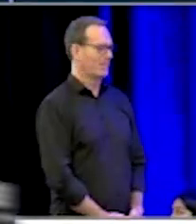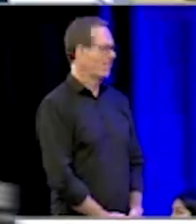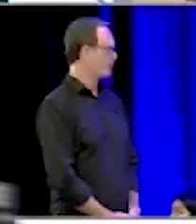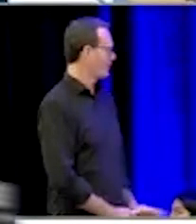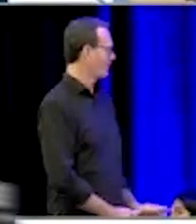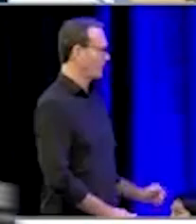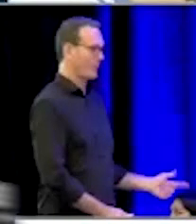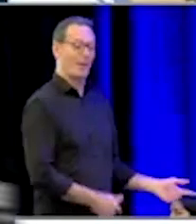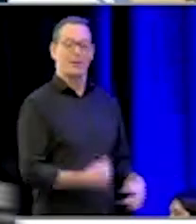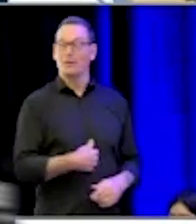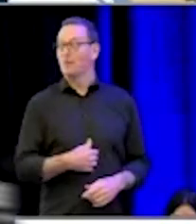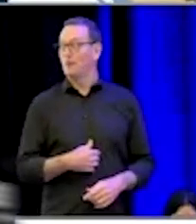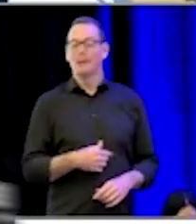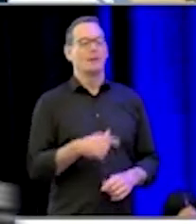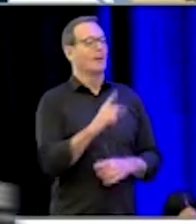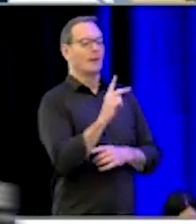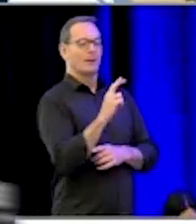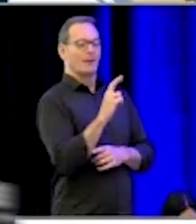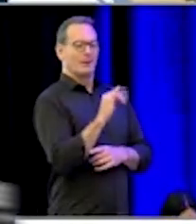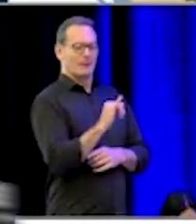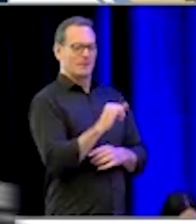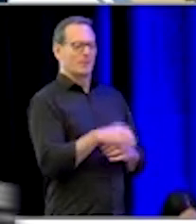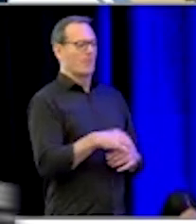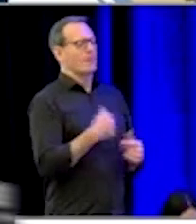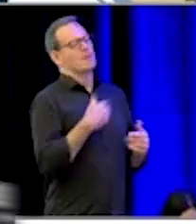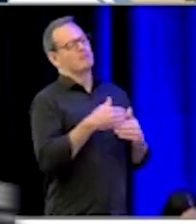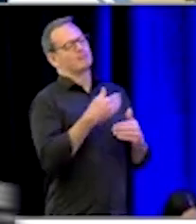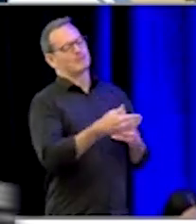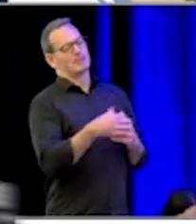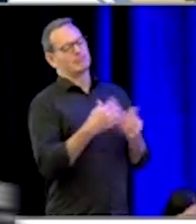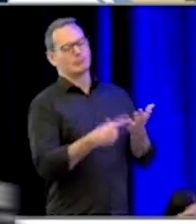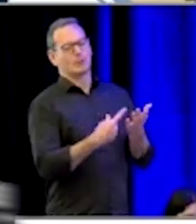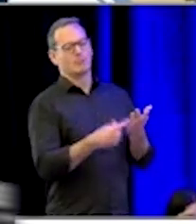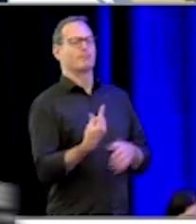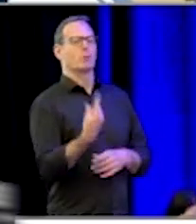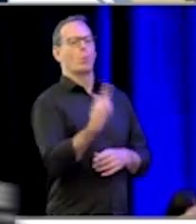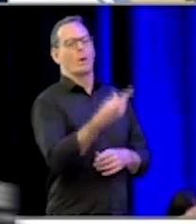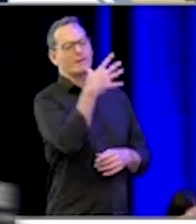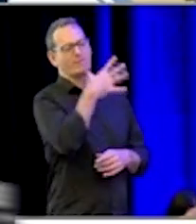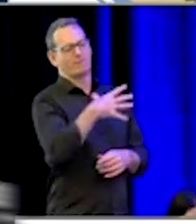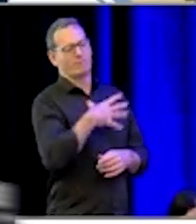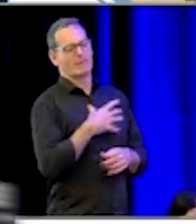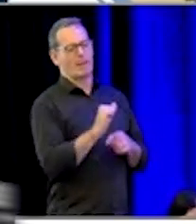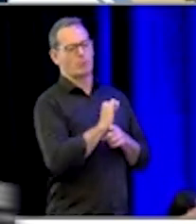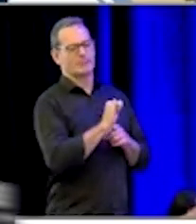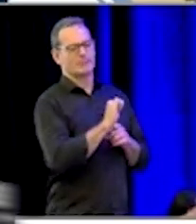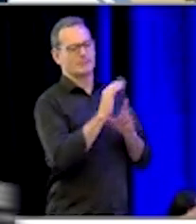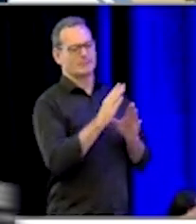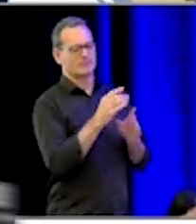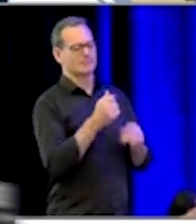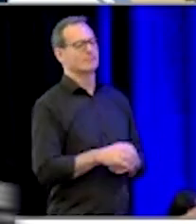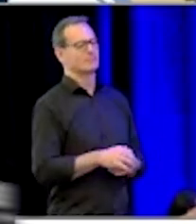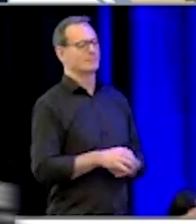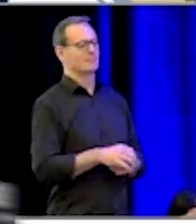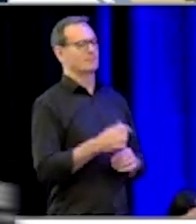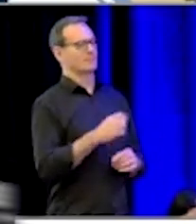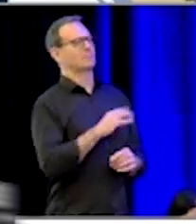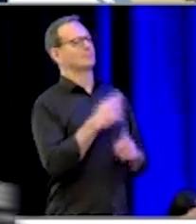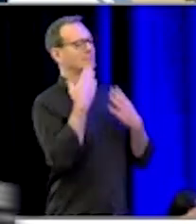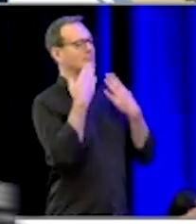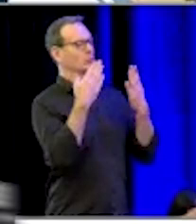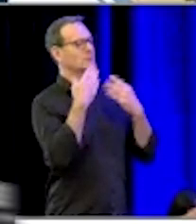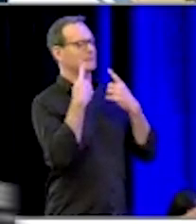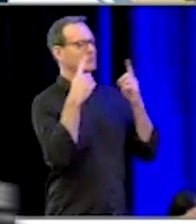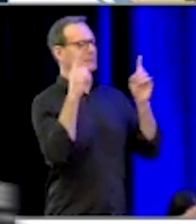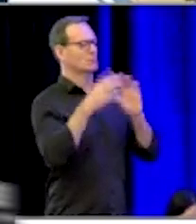So next, I'm going to share a testimonial of one of our female apprentices. So at the intersection of having